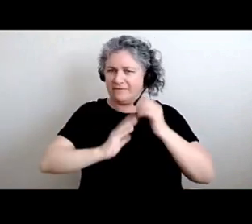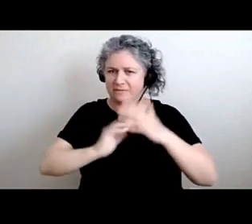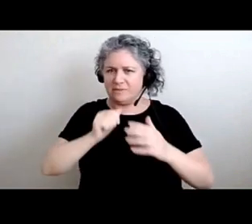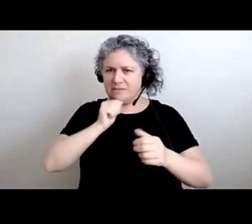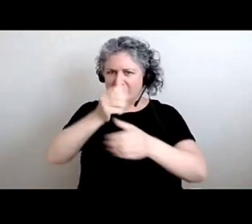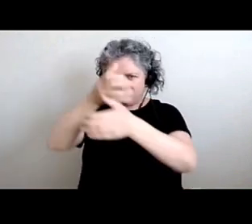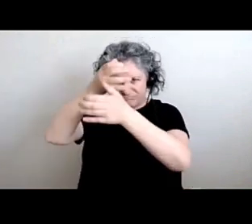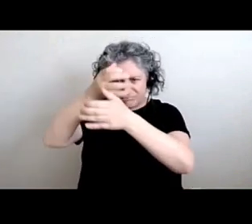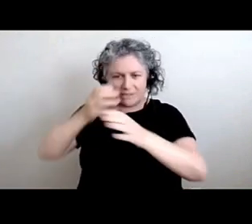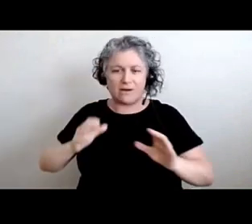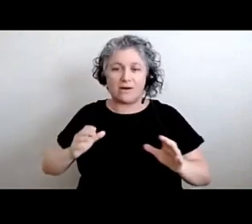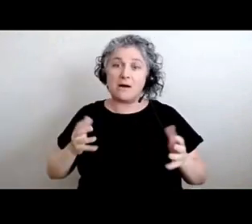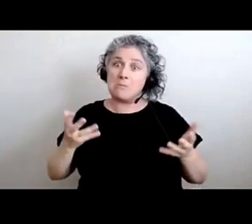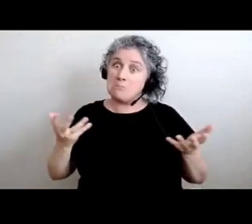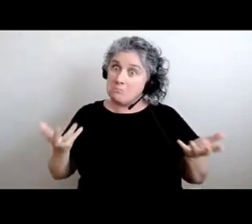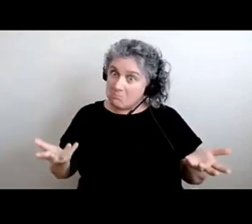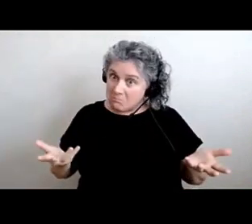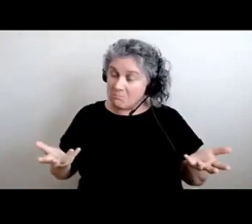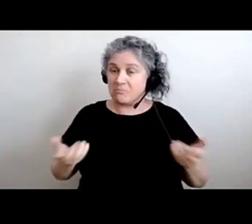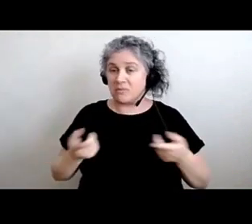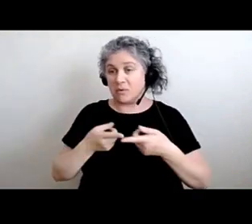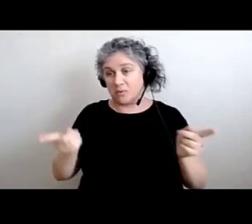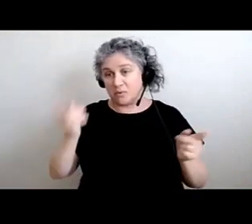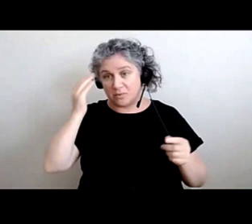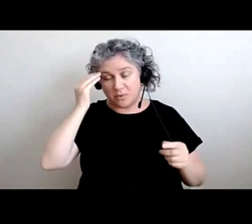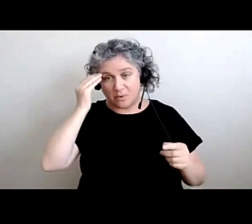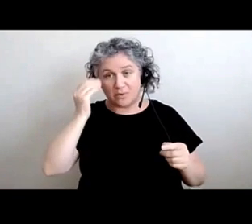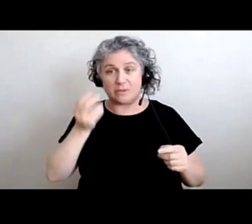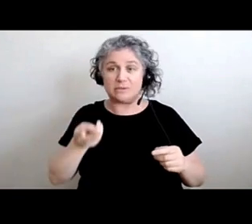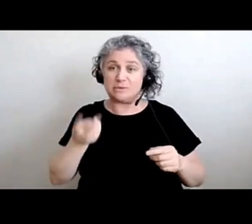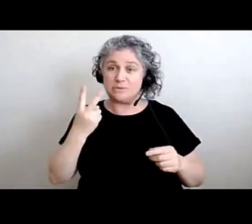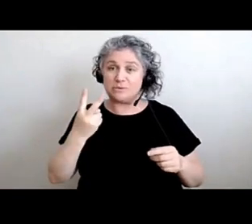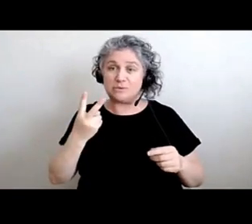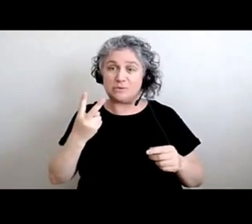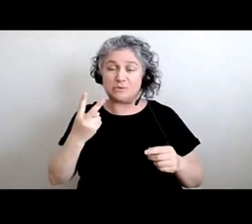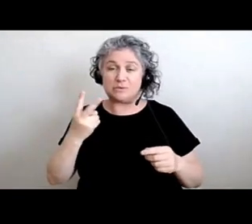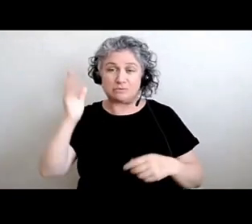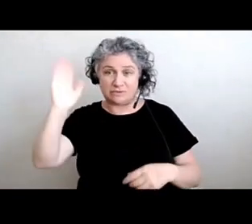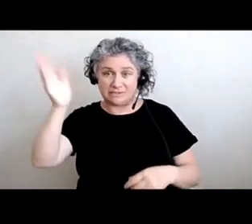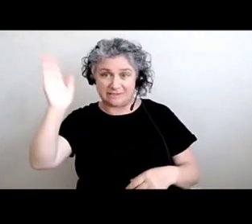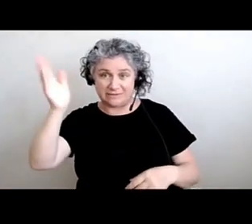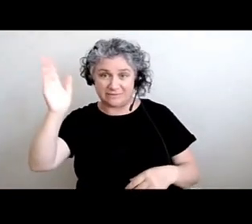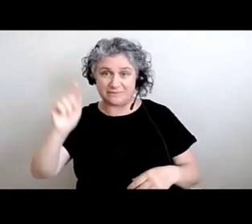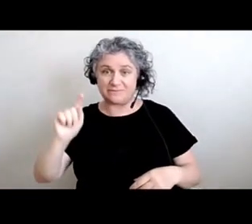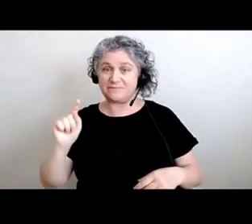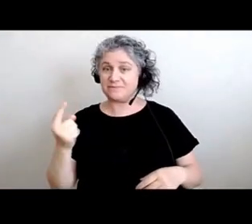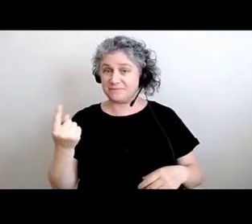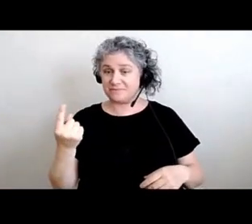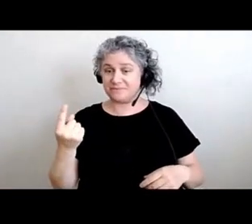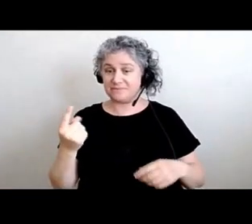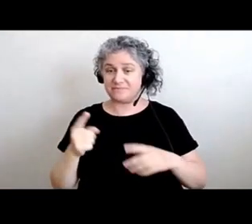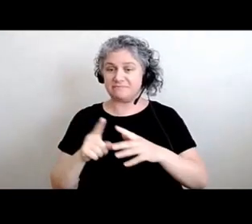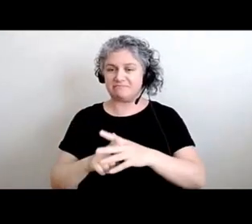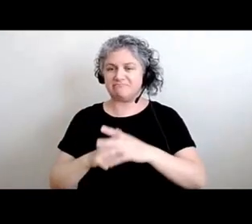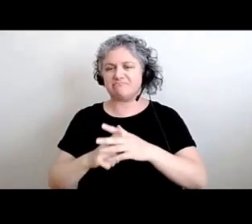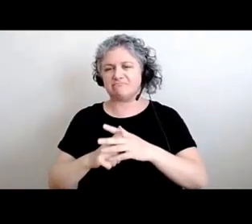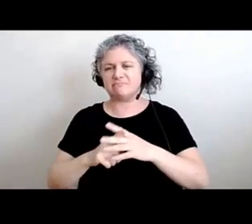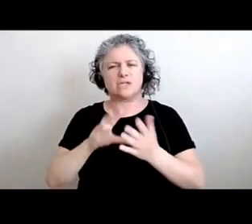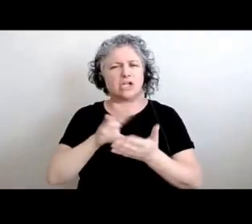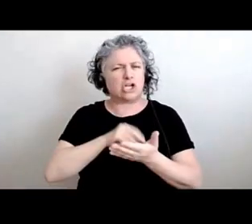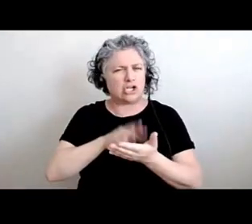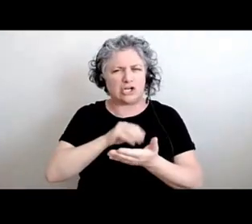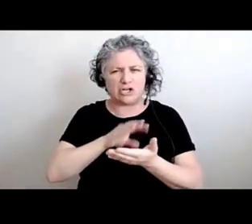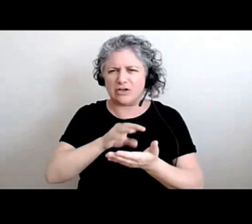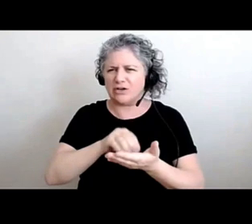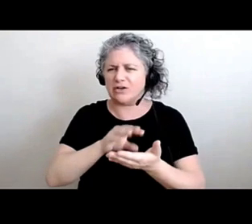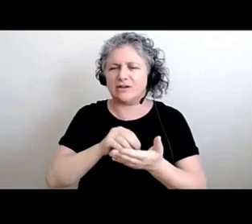yet. So just so you know, for today, we have two presenters. The first one will be, it's just starting and really learning from scratch. So over